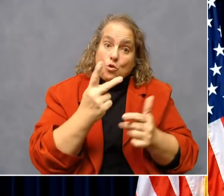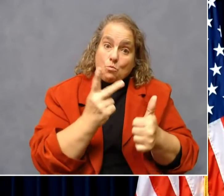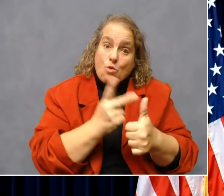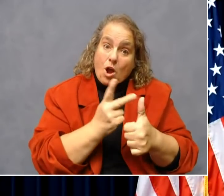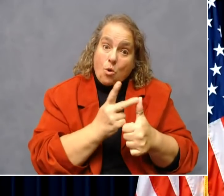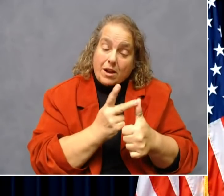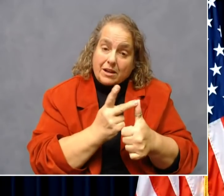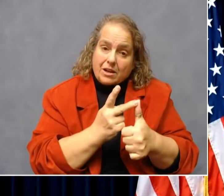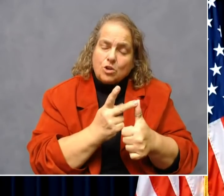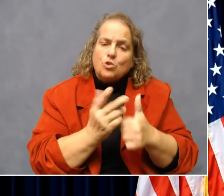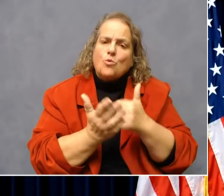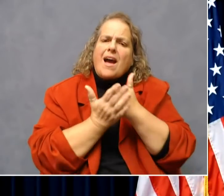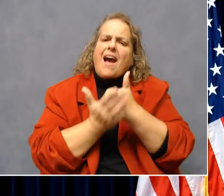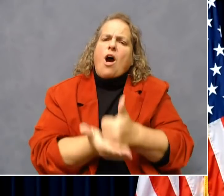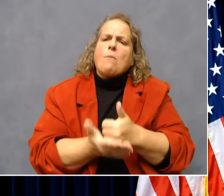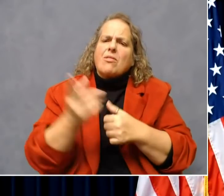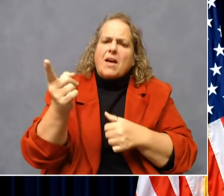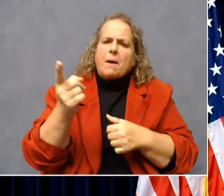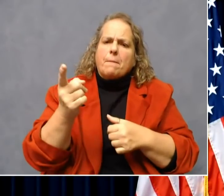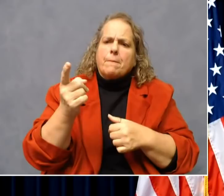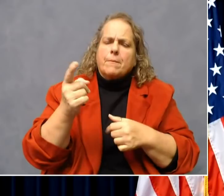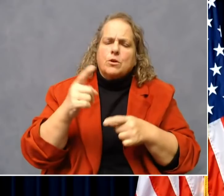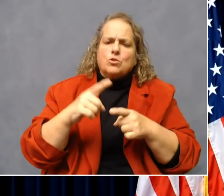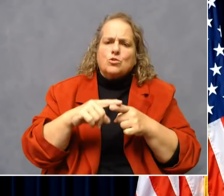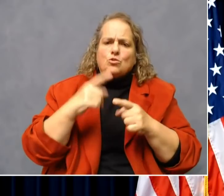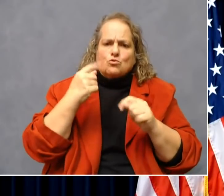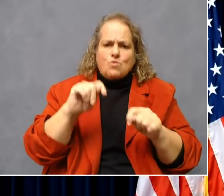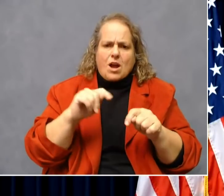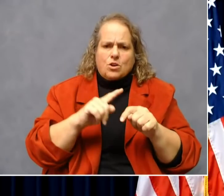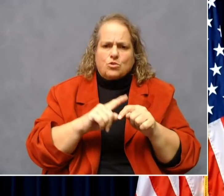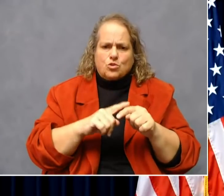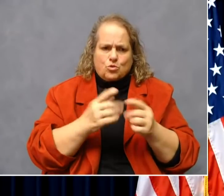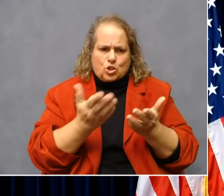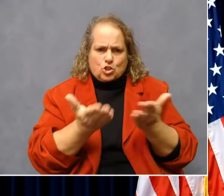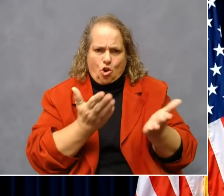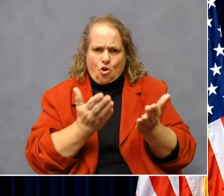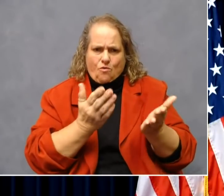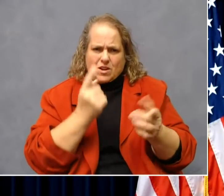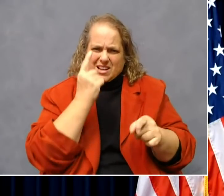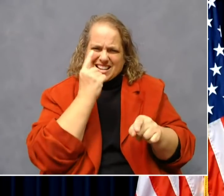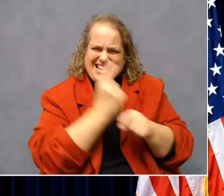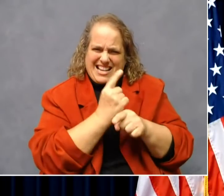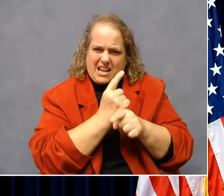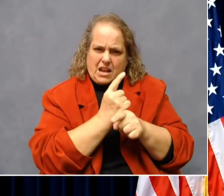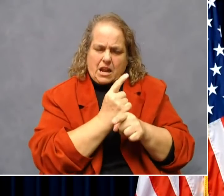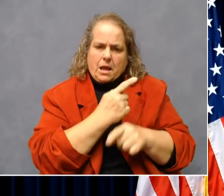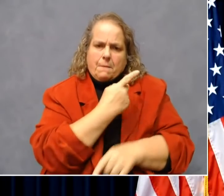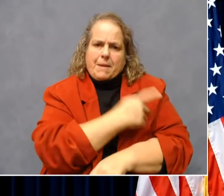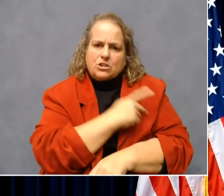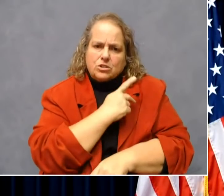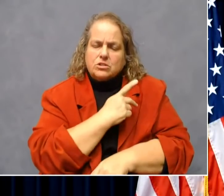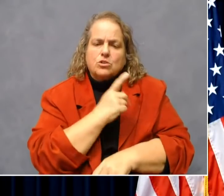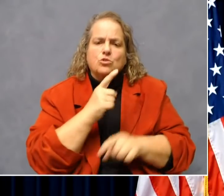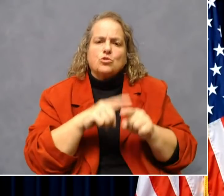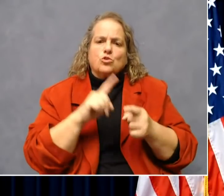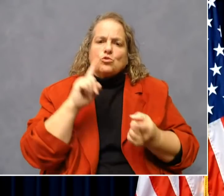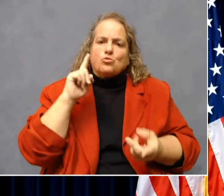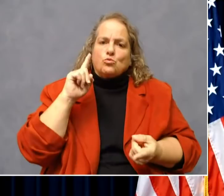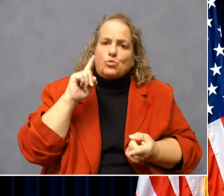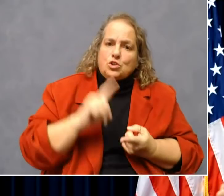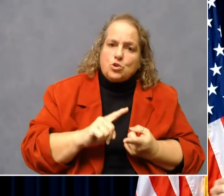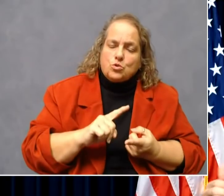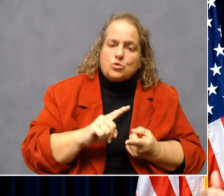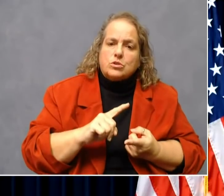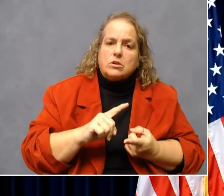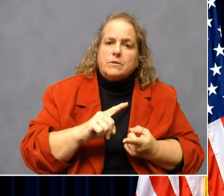to serve patients by reducing long-term care residents that would need